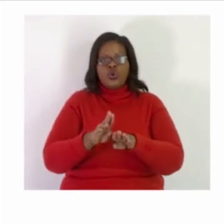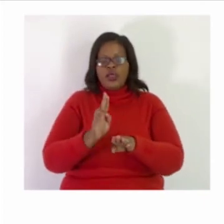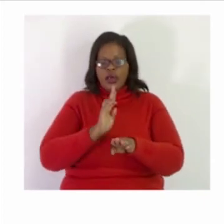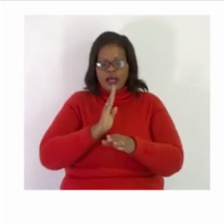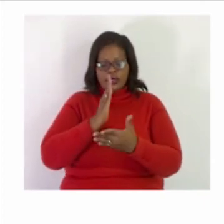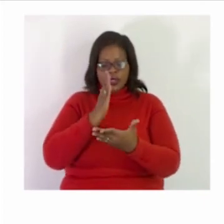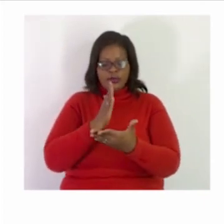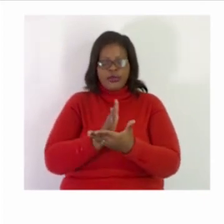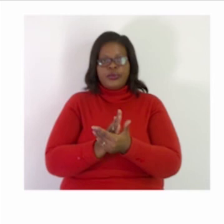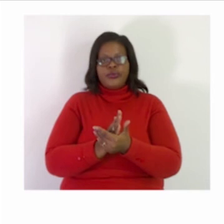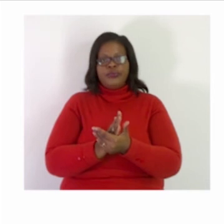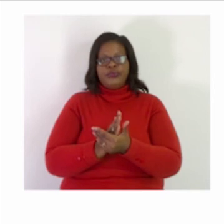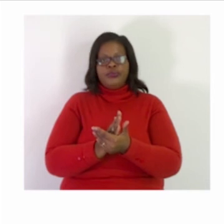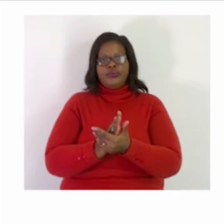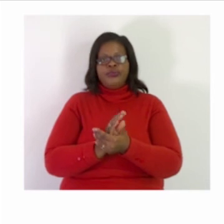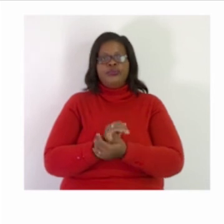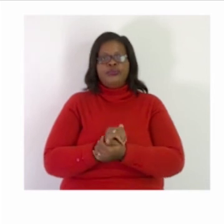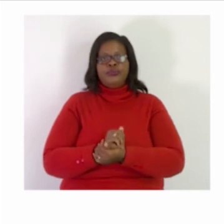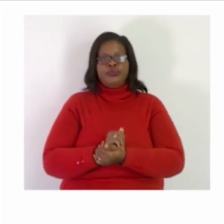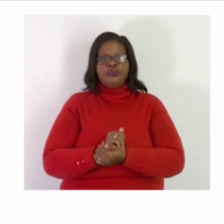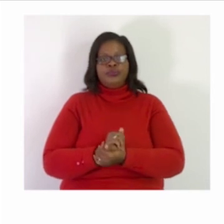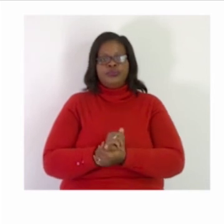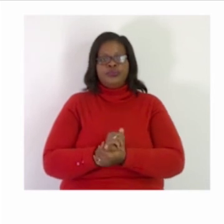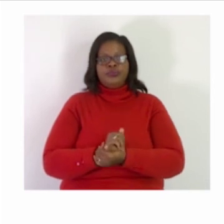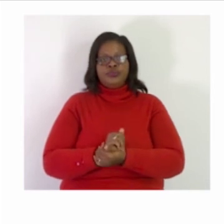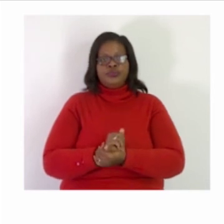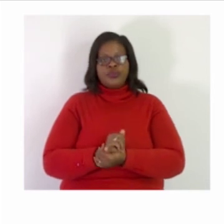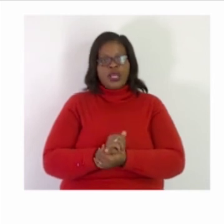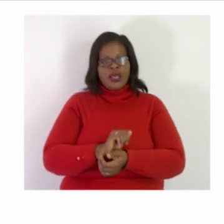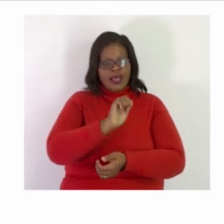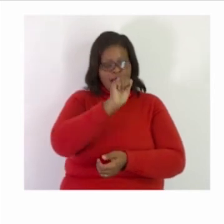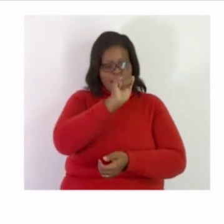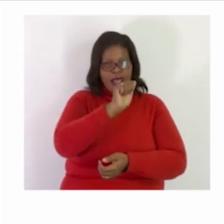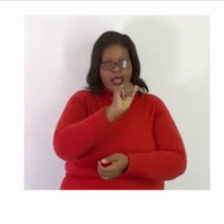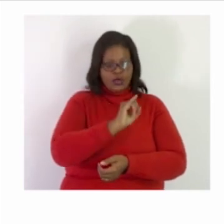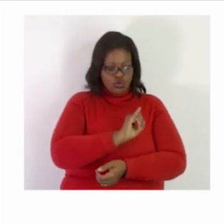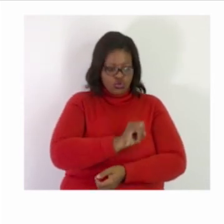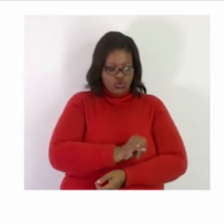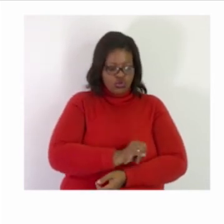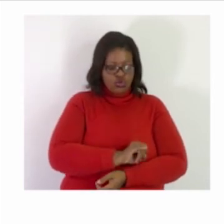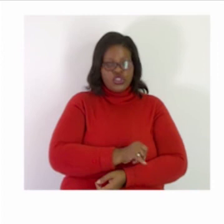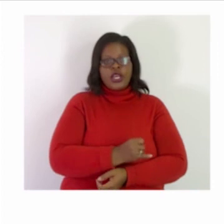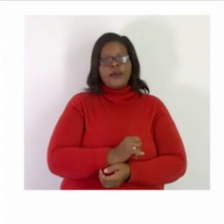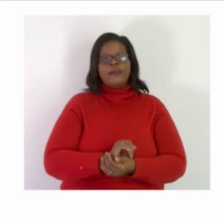answer. So from A until J,